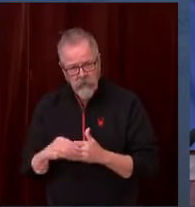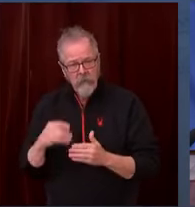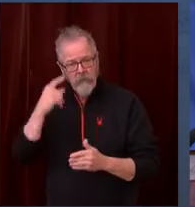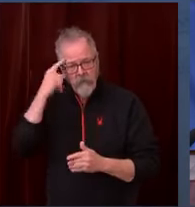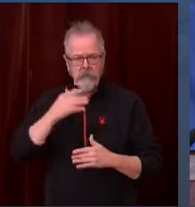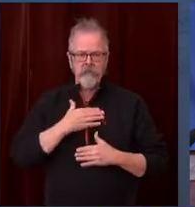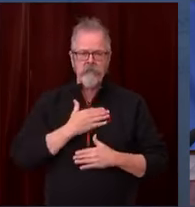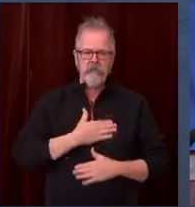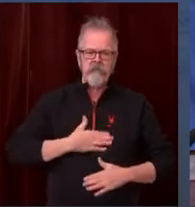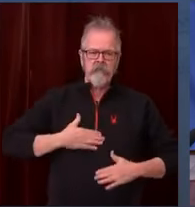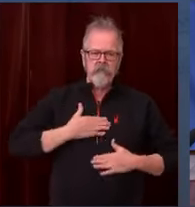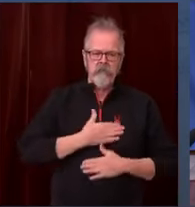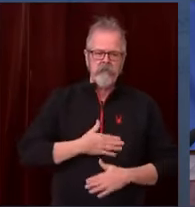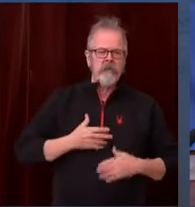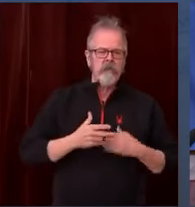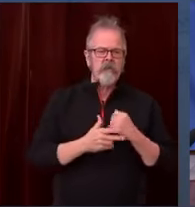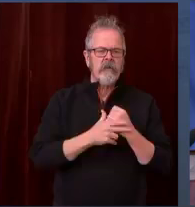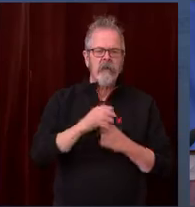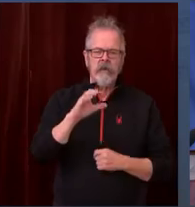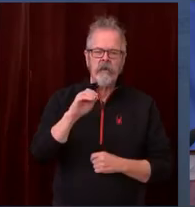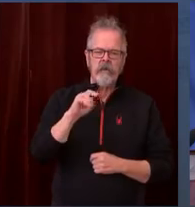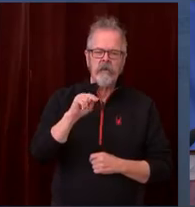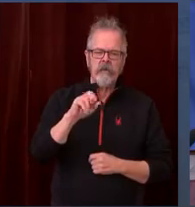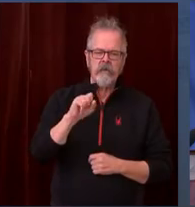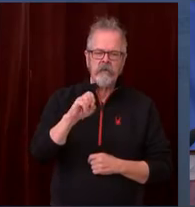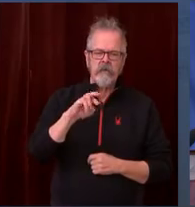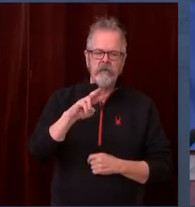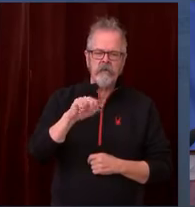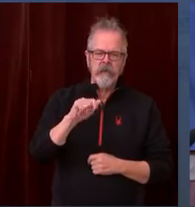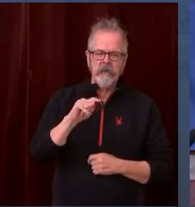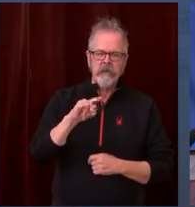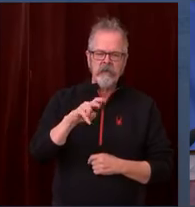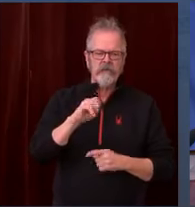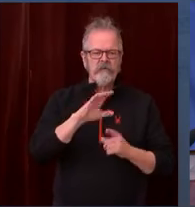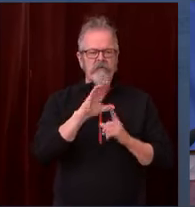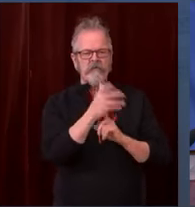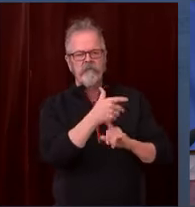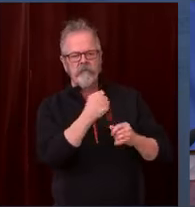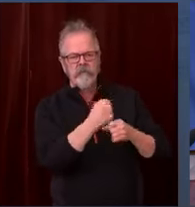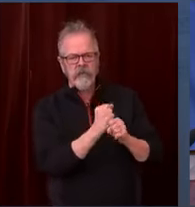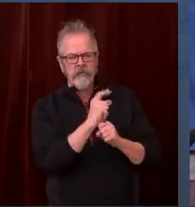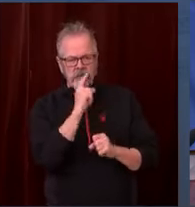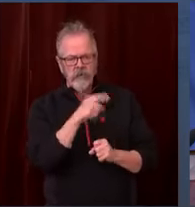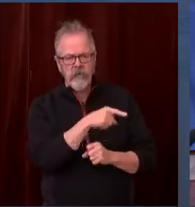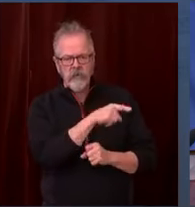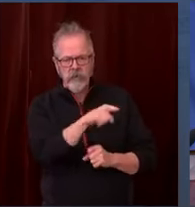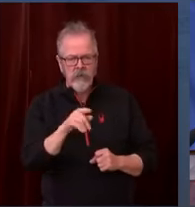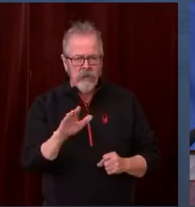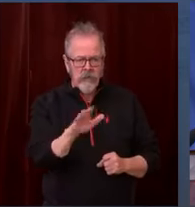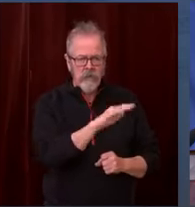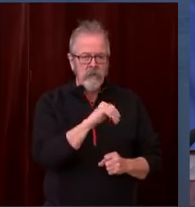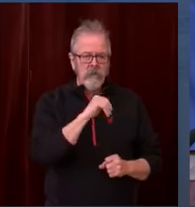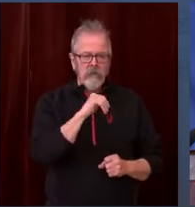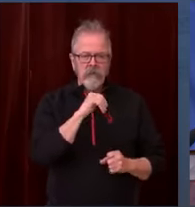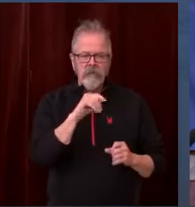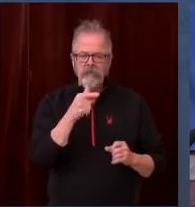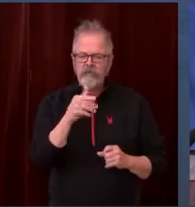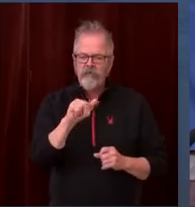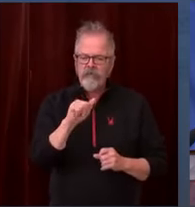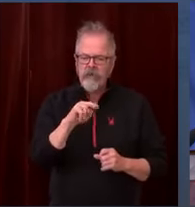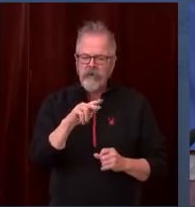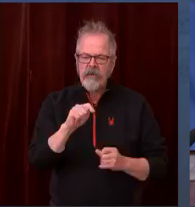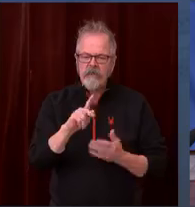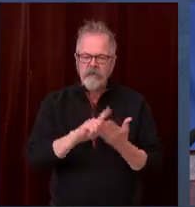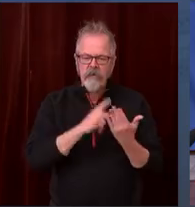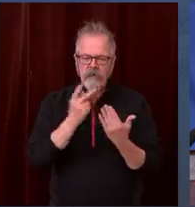review equitable distribution of state grant programs to increase outdoor opportunities for all people.